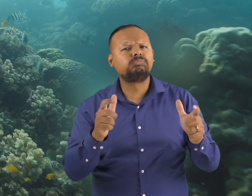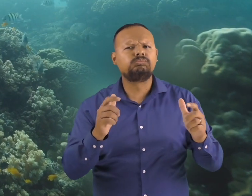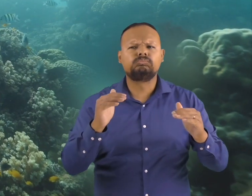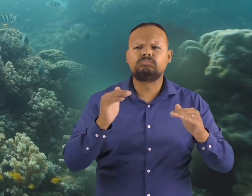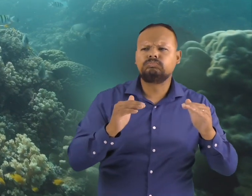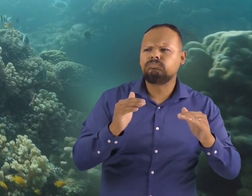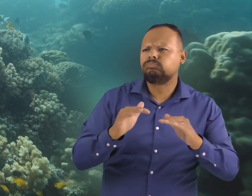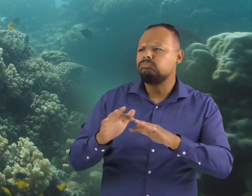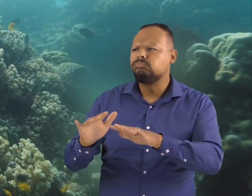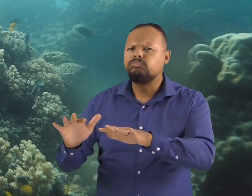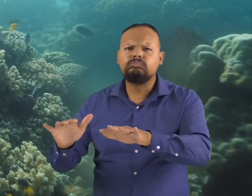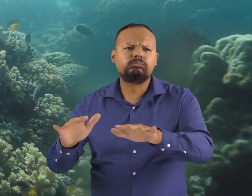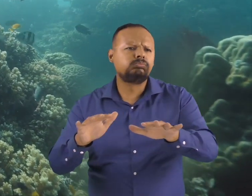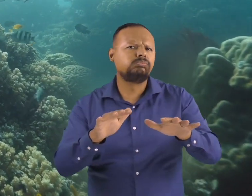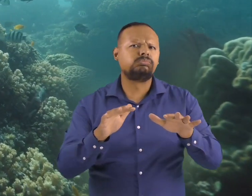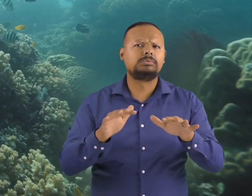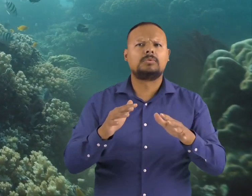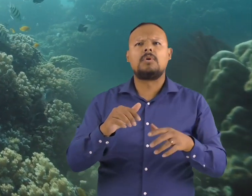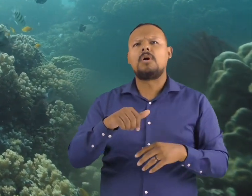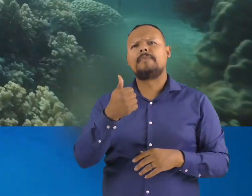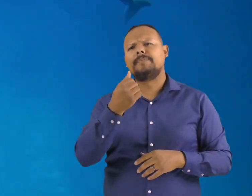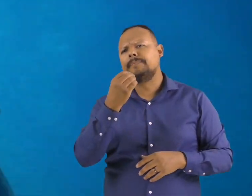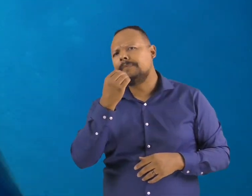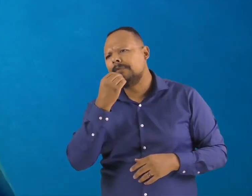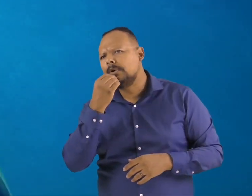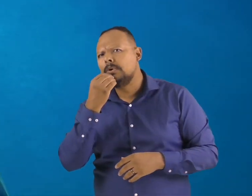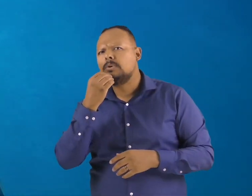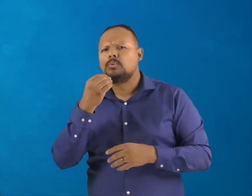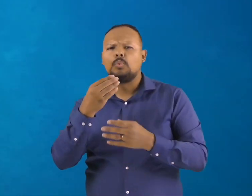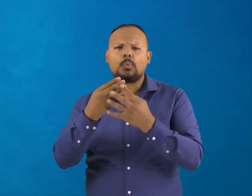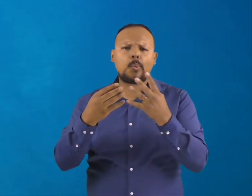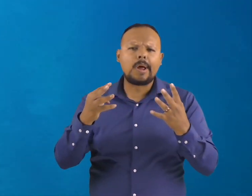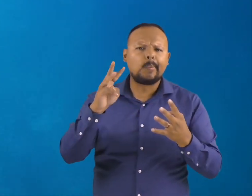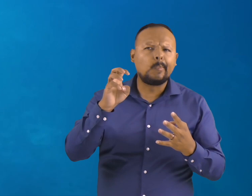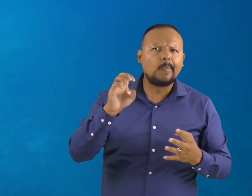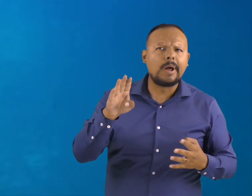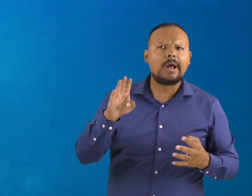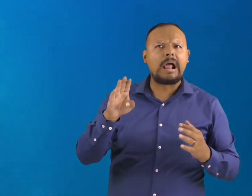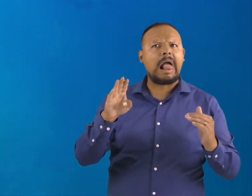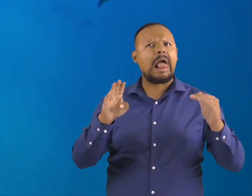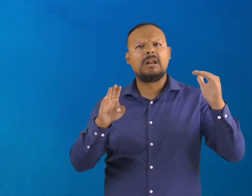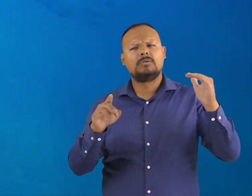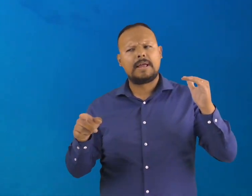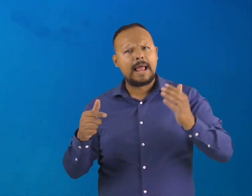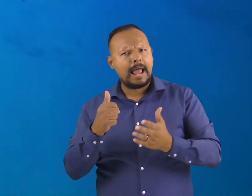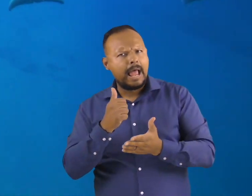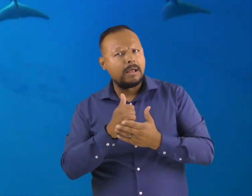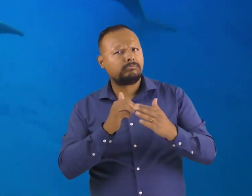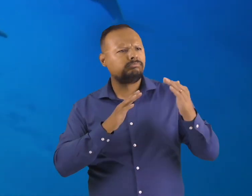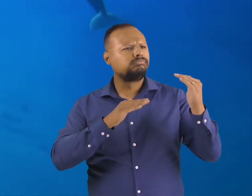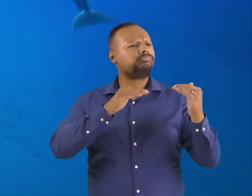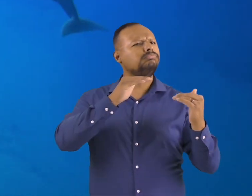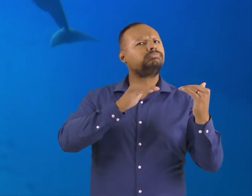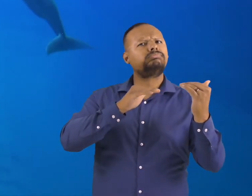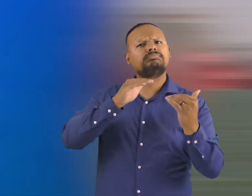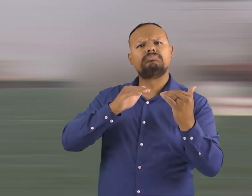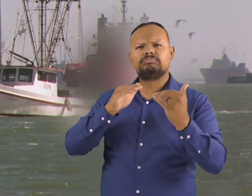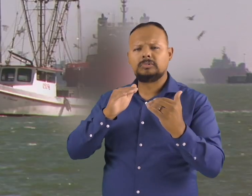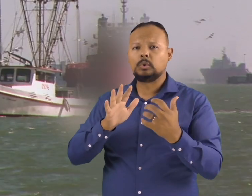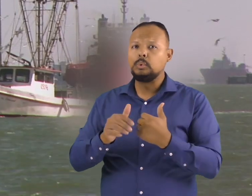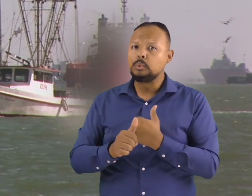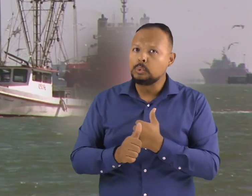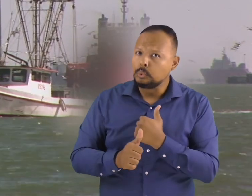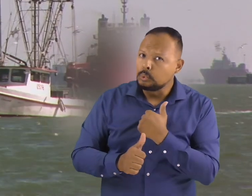their whole food web would be out of balance. But sadly, dolphins face many threats to their survival,